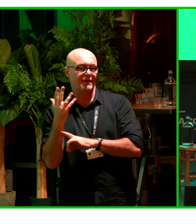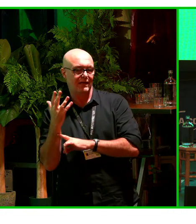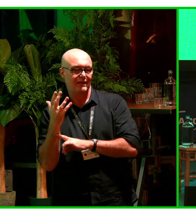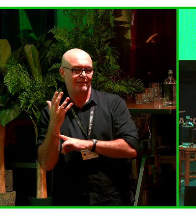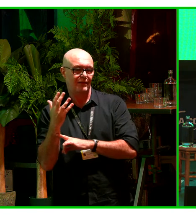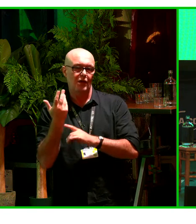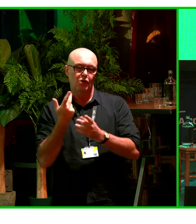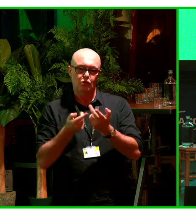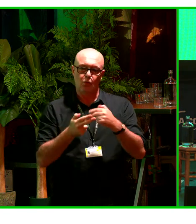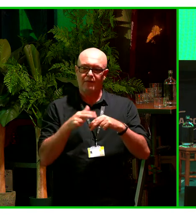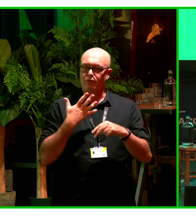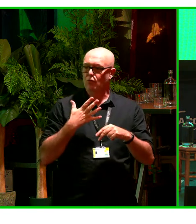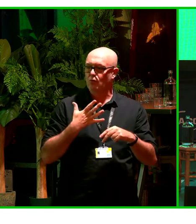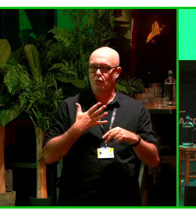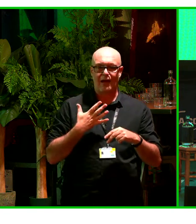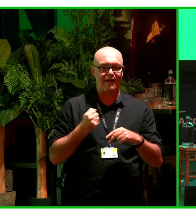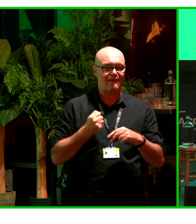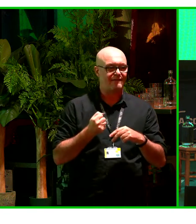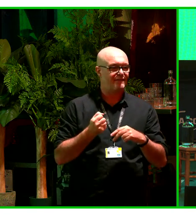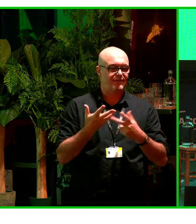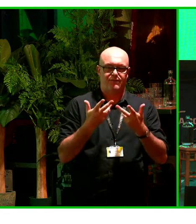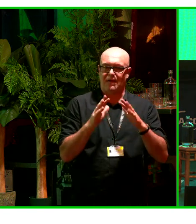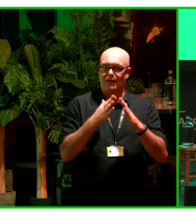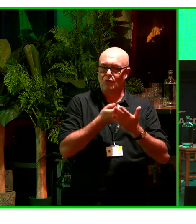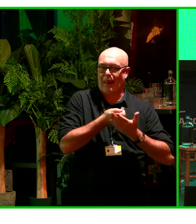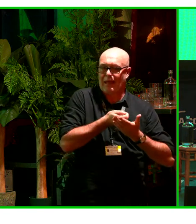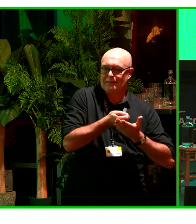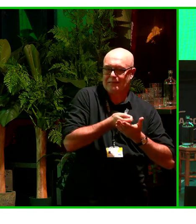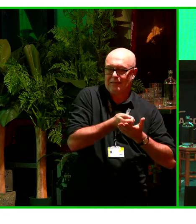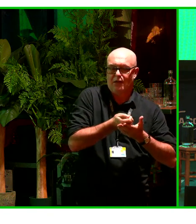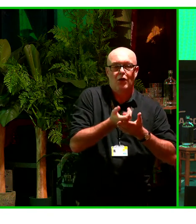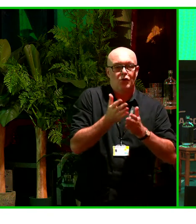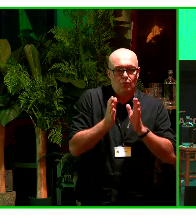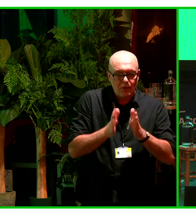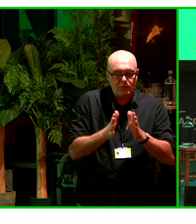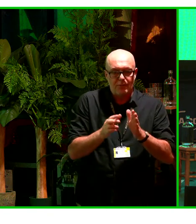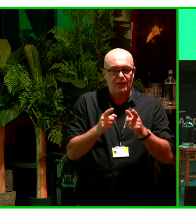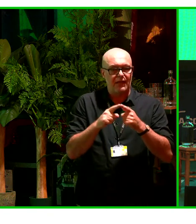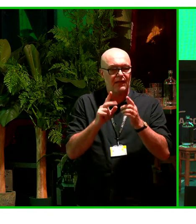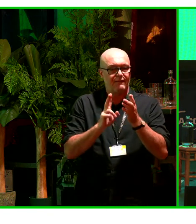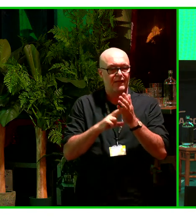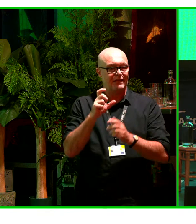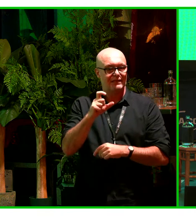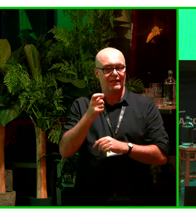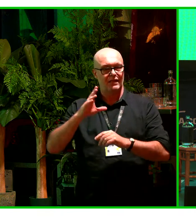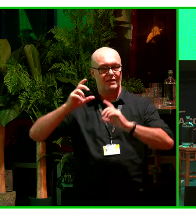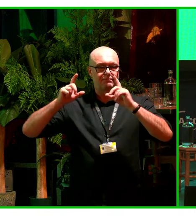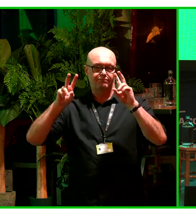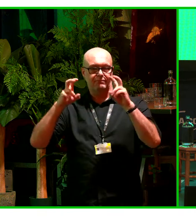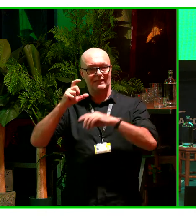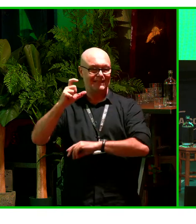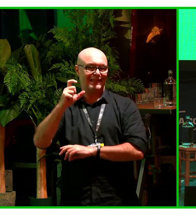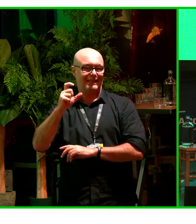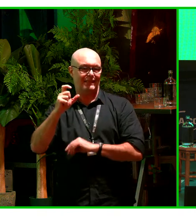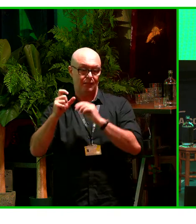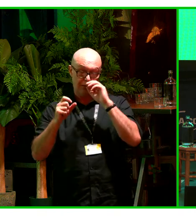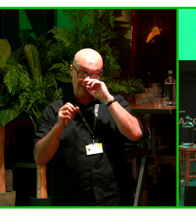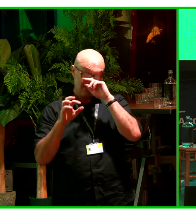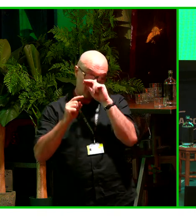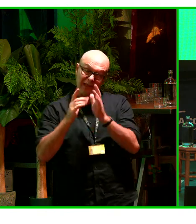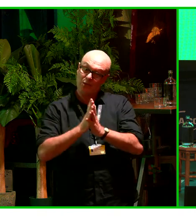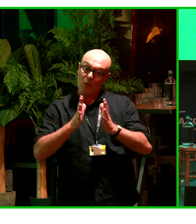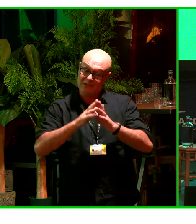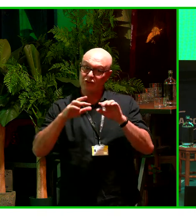to be letting out new private rented sector, you need to get to EPC-C. So that shows the difference and the